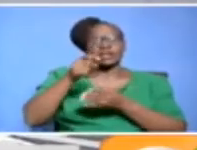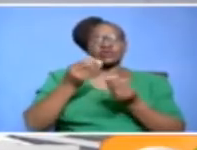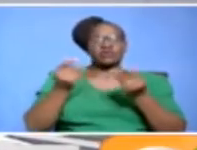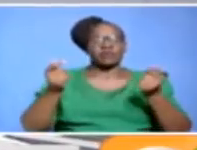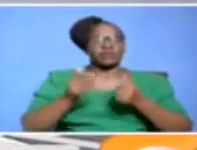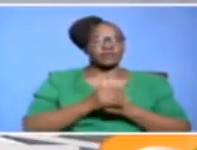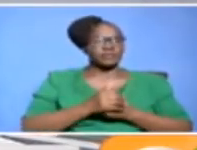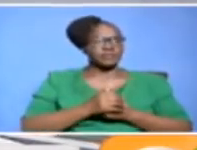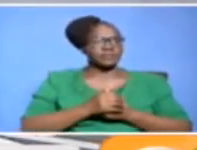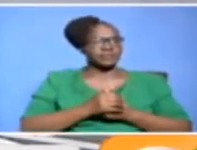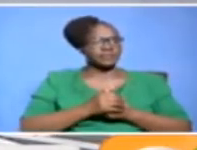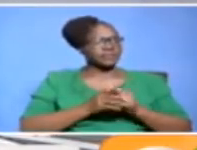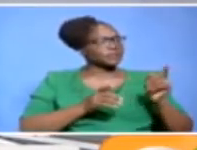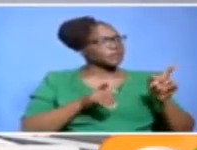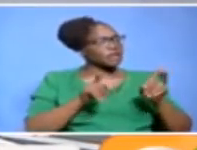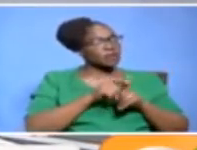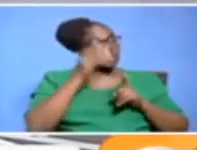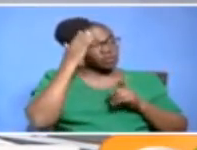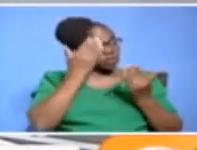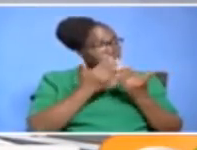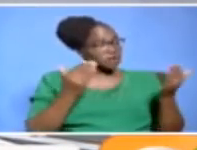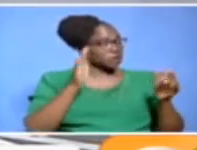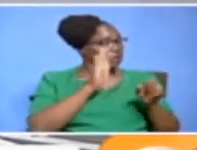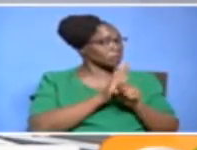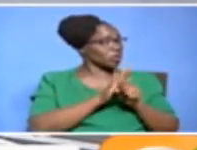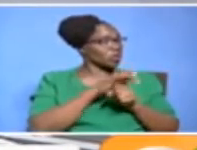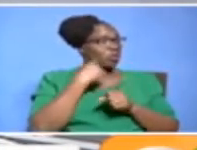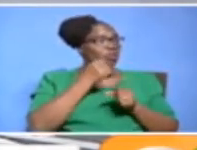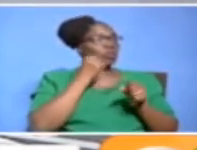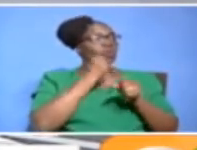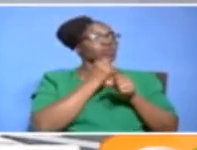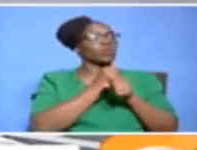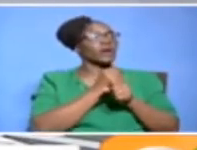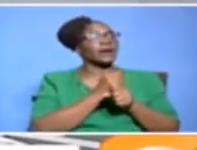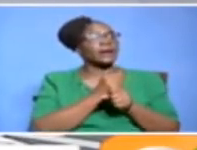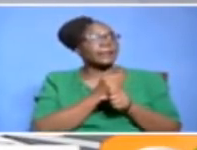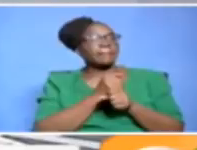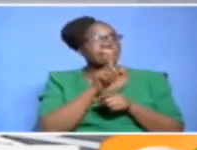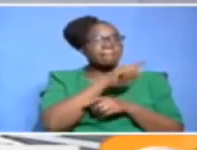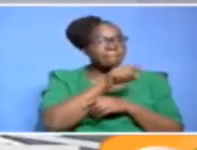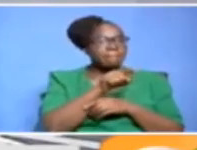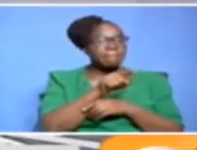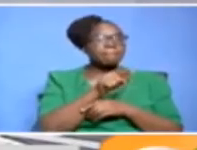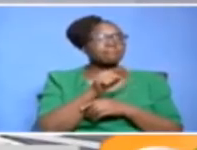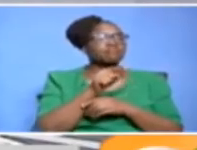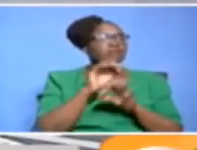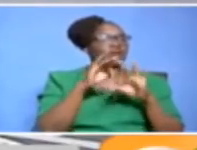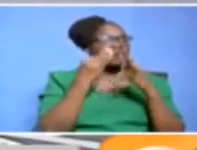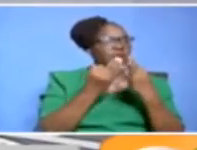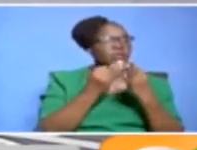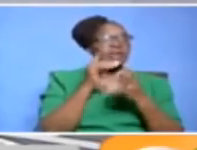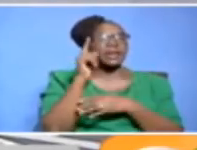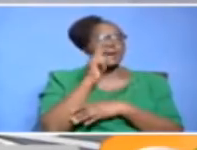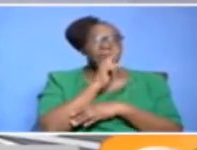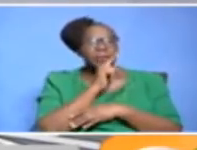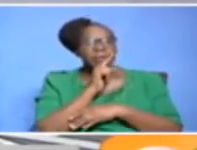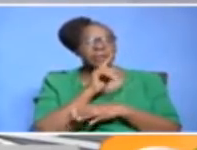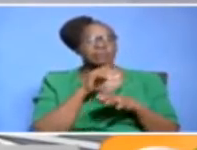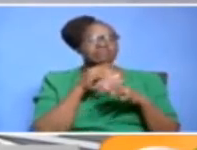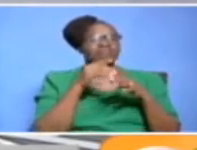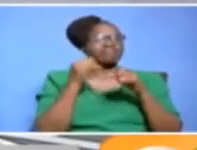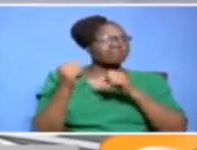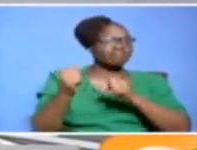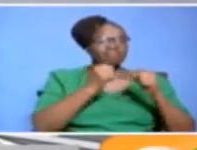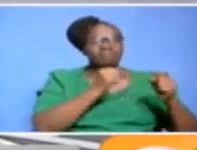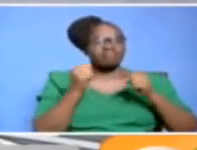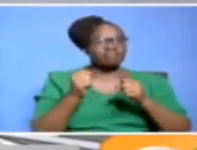of these kids who do commit these crimes come from very tough backgrounds and very hostile environments. So when thinking